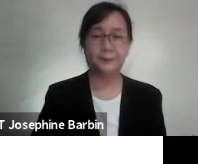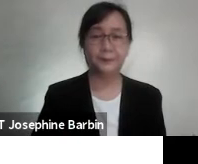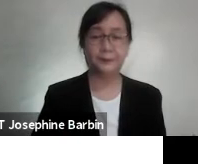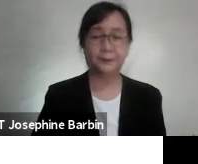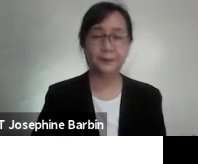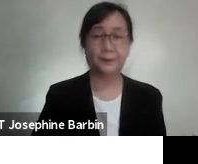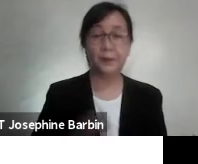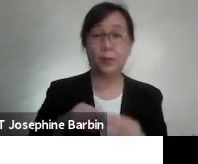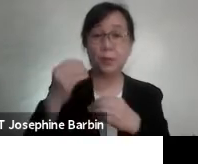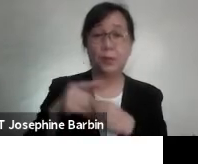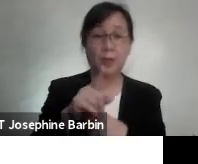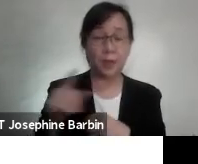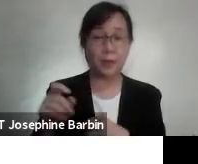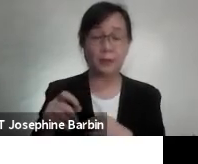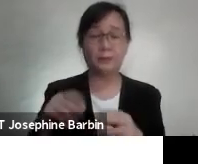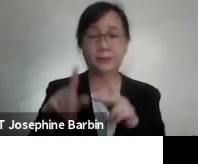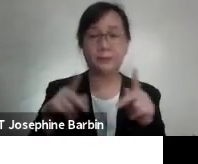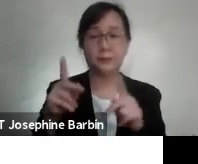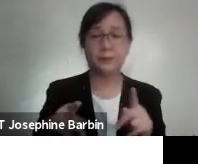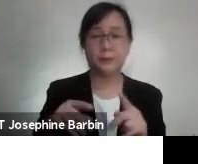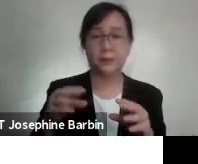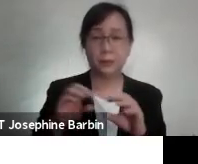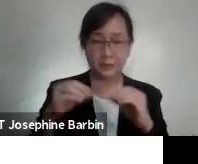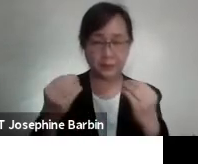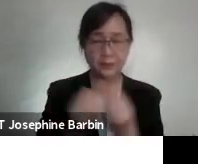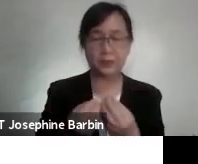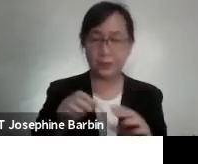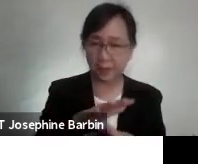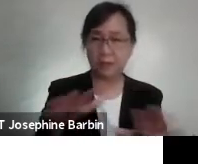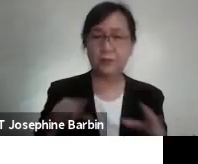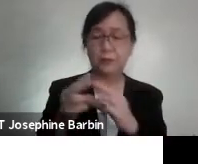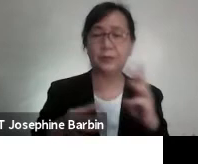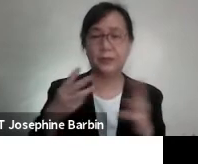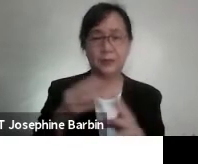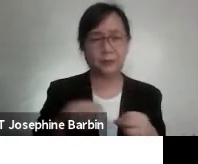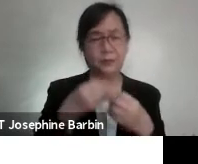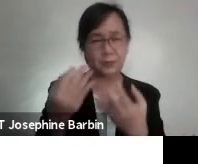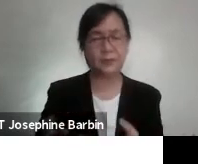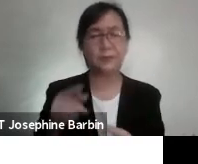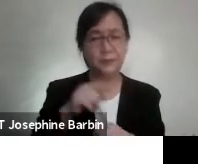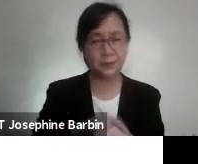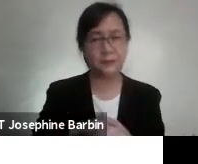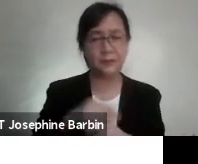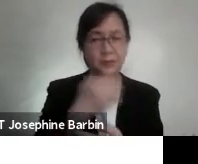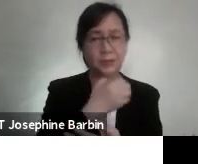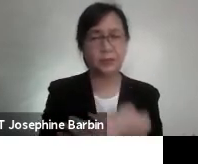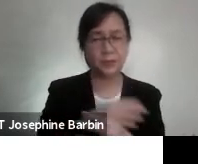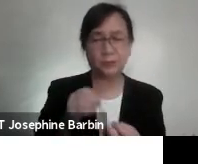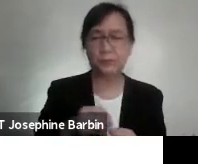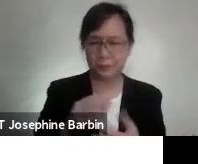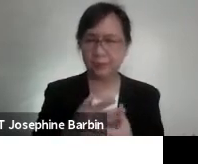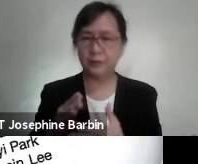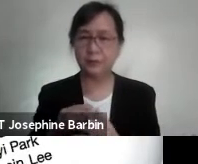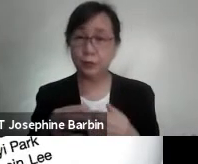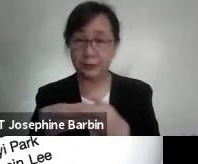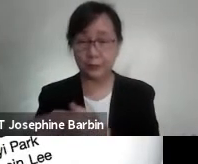Over 100 individuals and organizations around the world generously gave of their time and energy to facilitate workshops